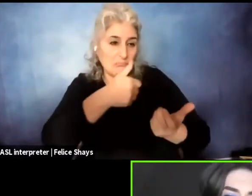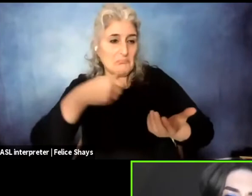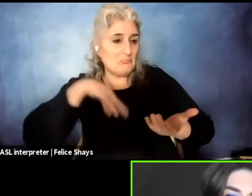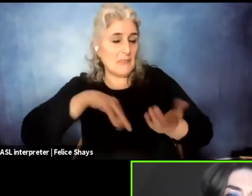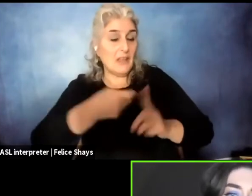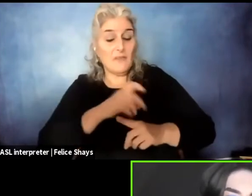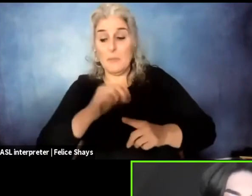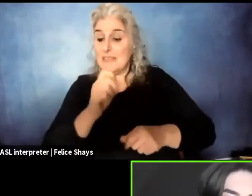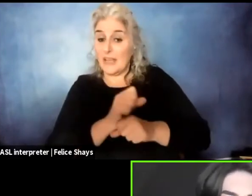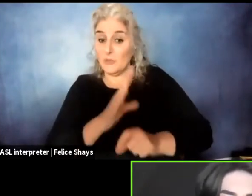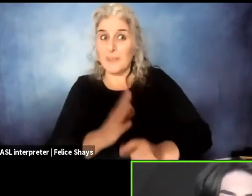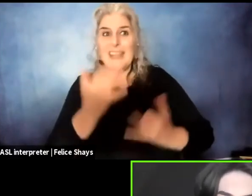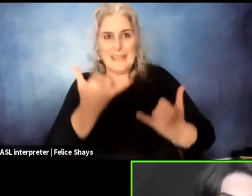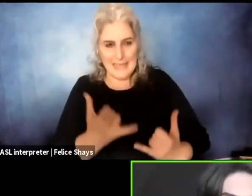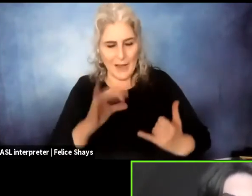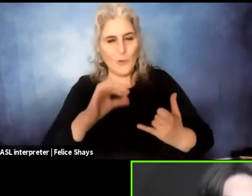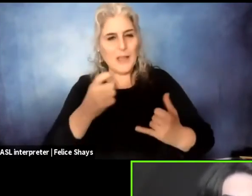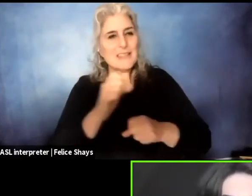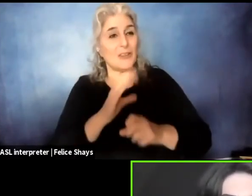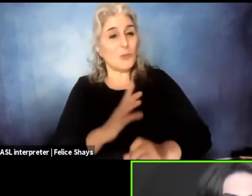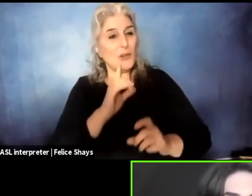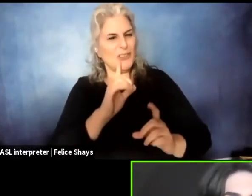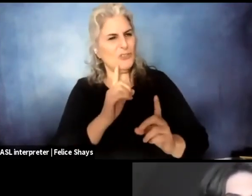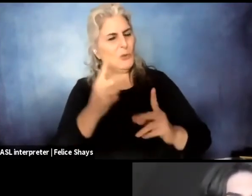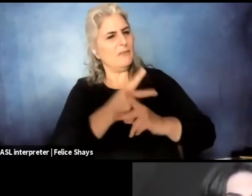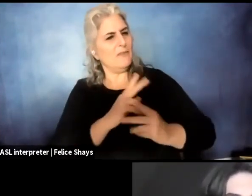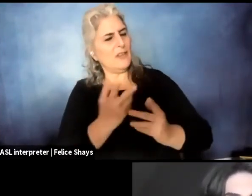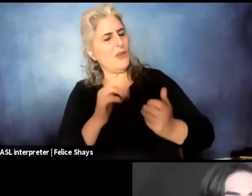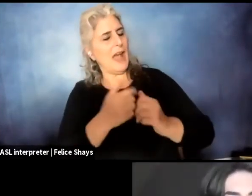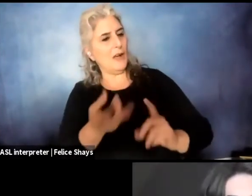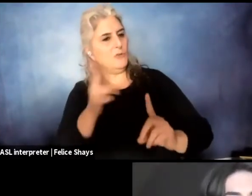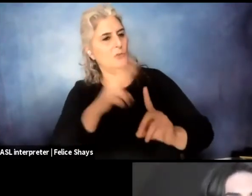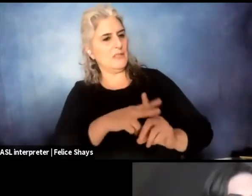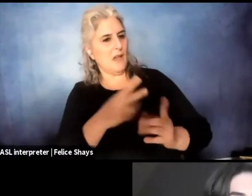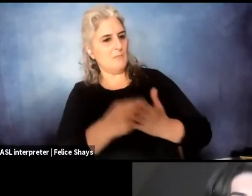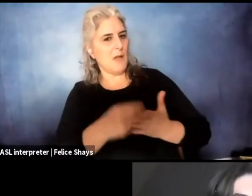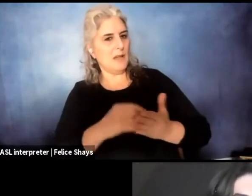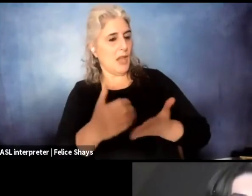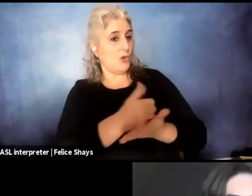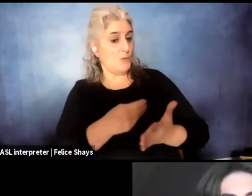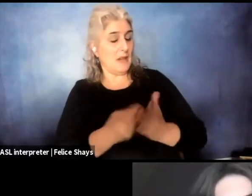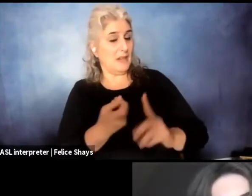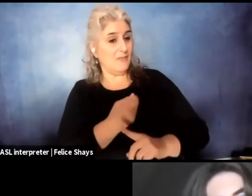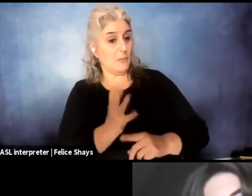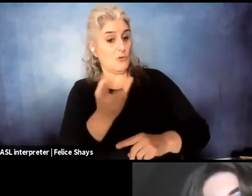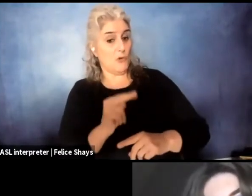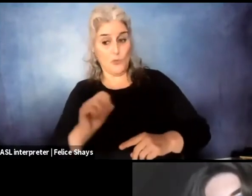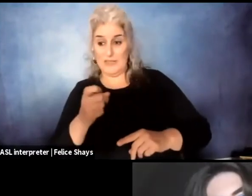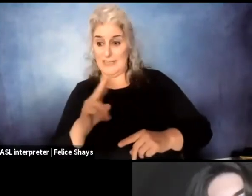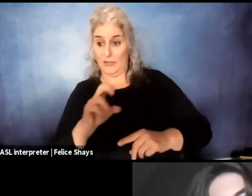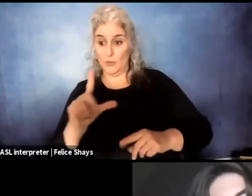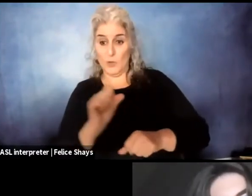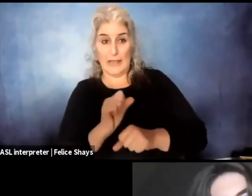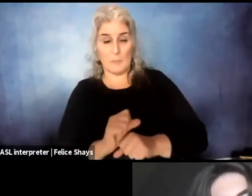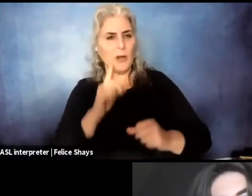being allowed to monetize their own sexual labor, is really exciting and, yes, and radical, I think. Yeah. I agree. And I'm just, you